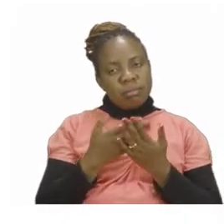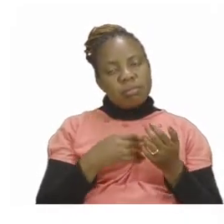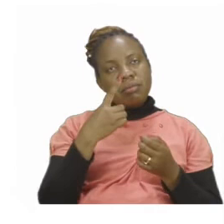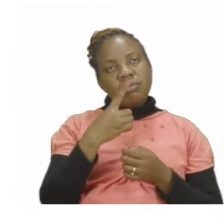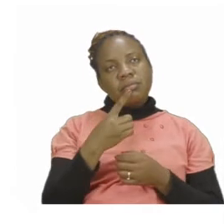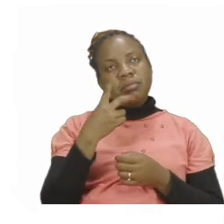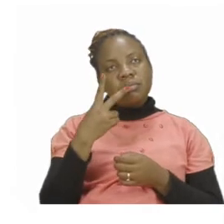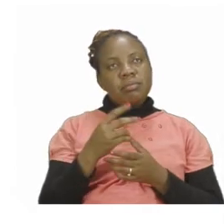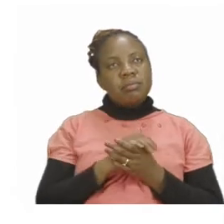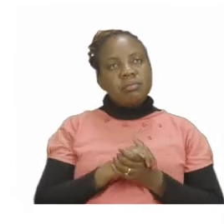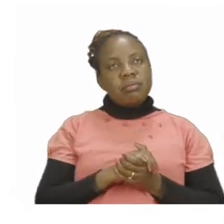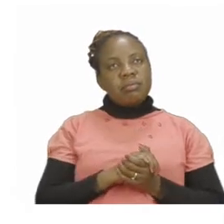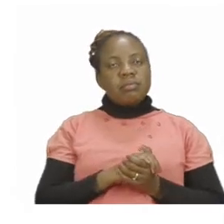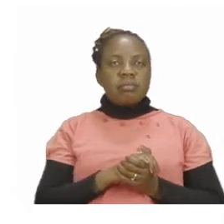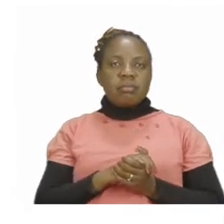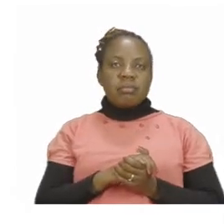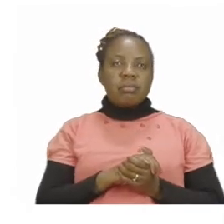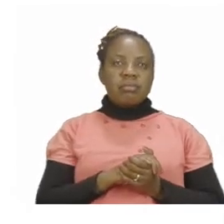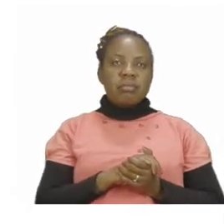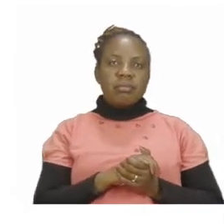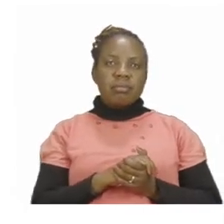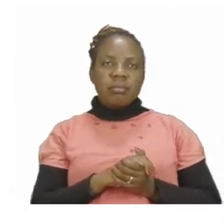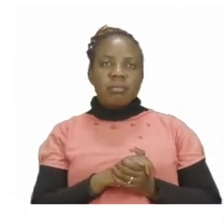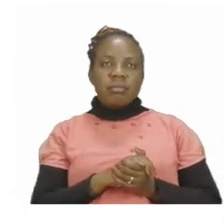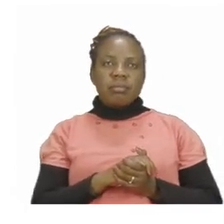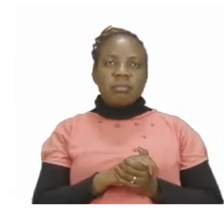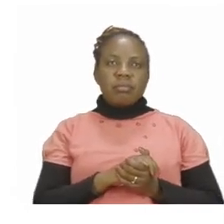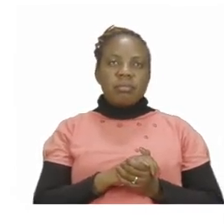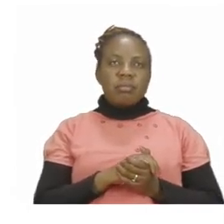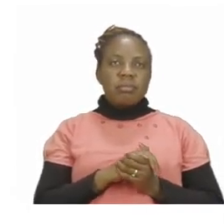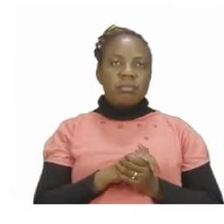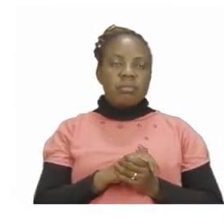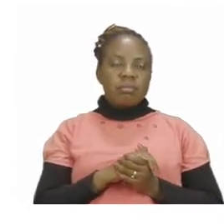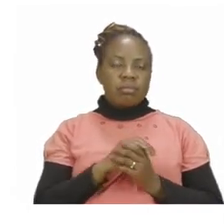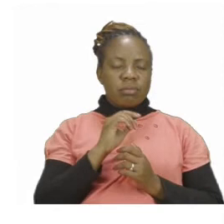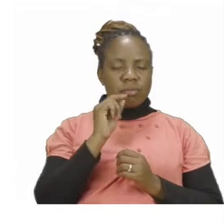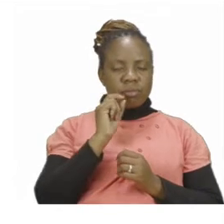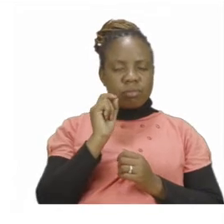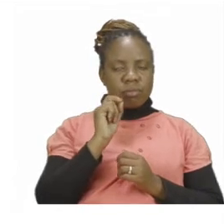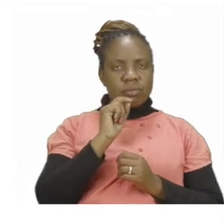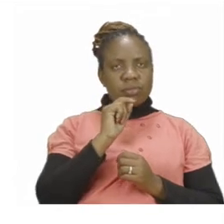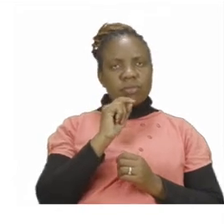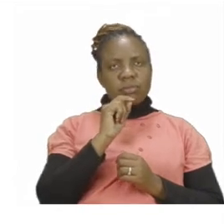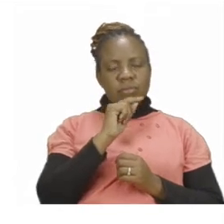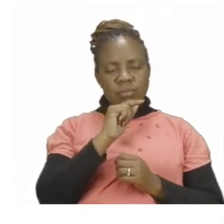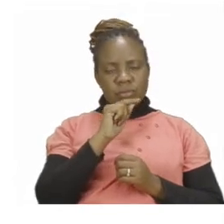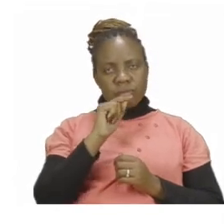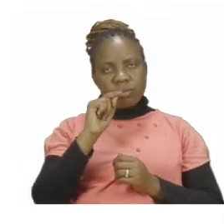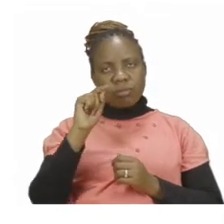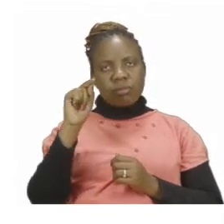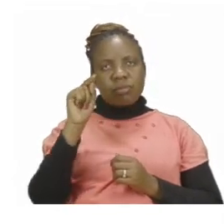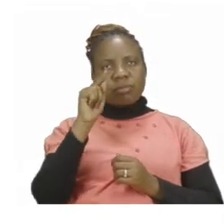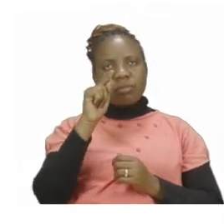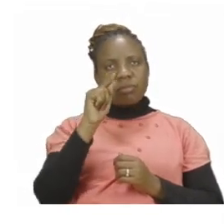here. In the next part of the lesson, it says you have to draw a line